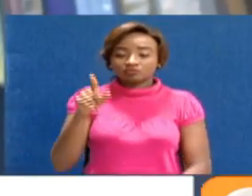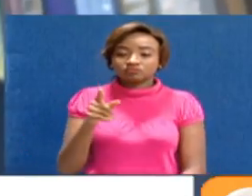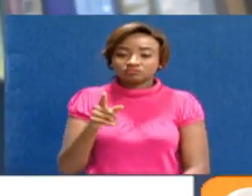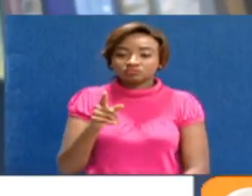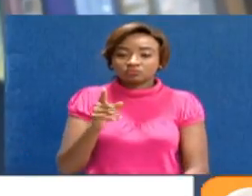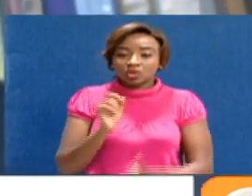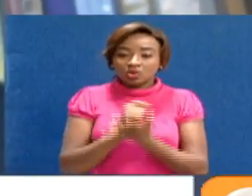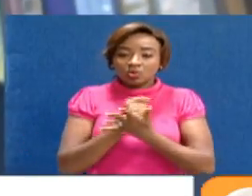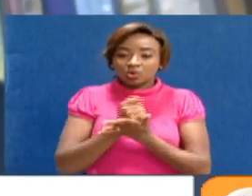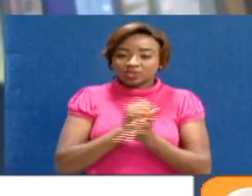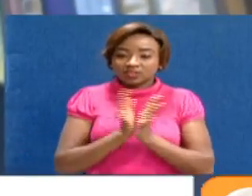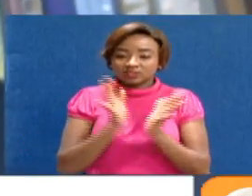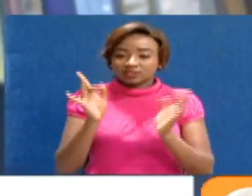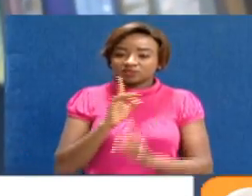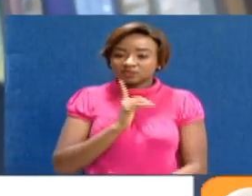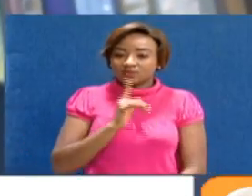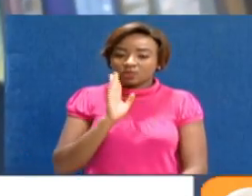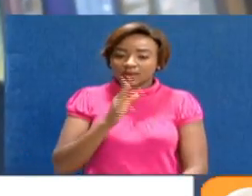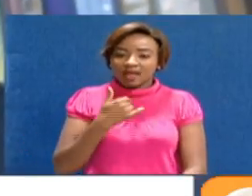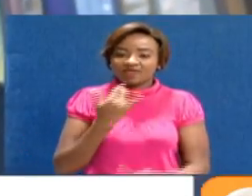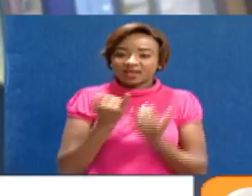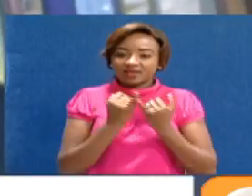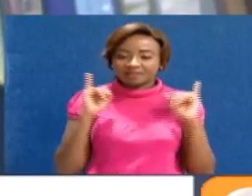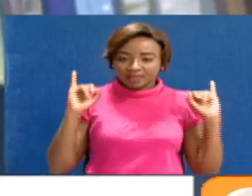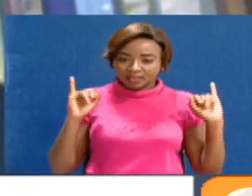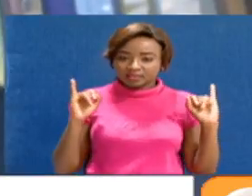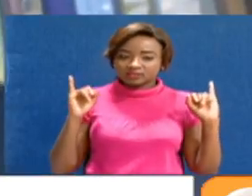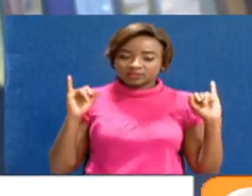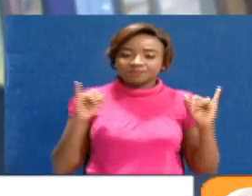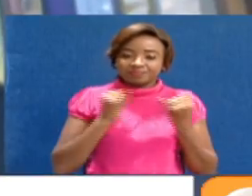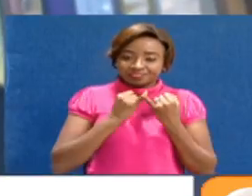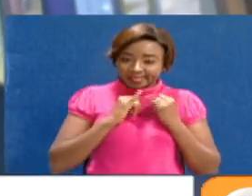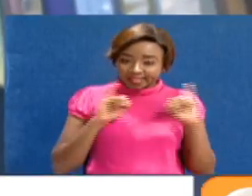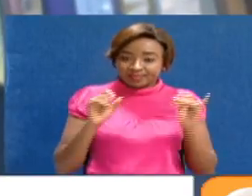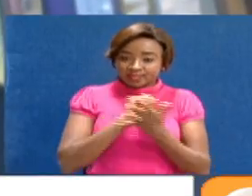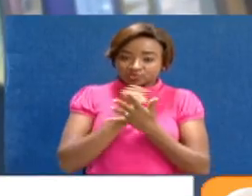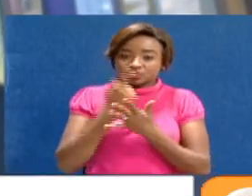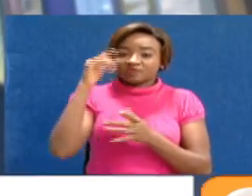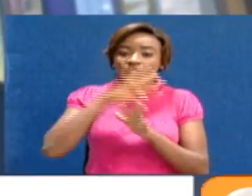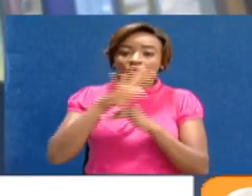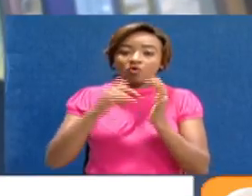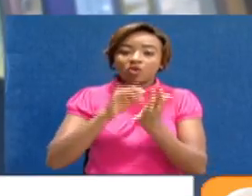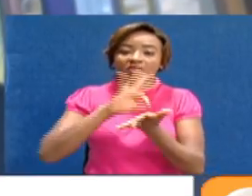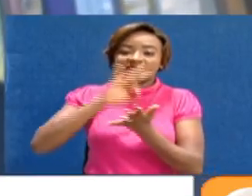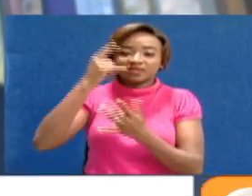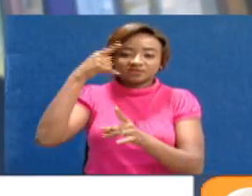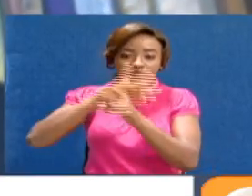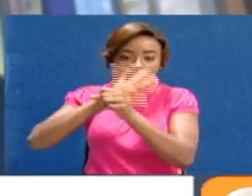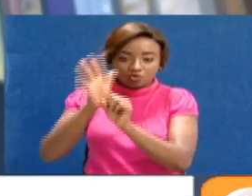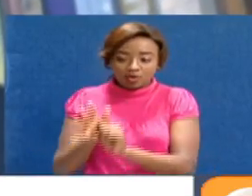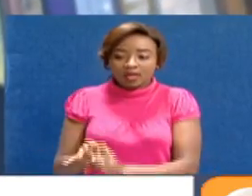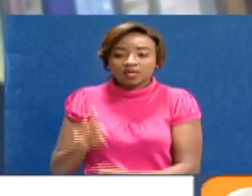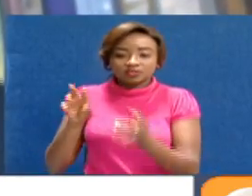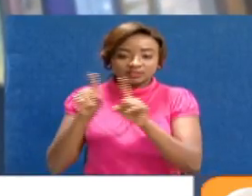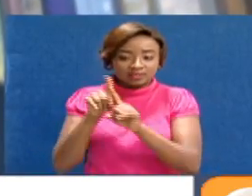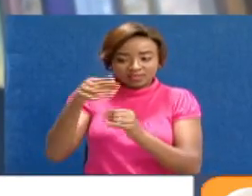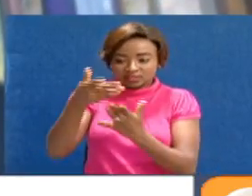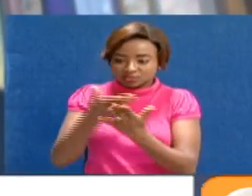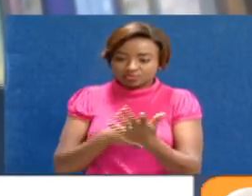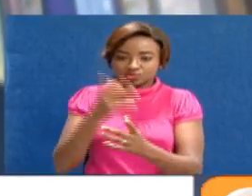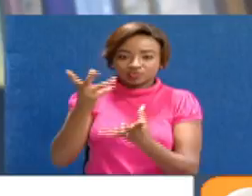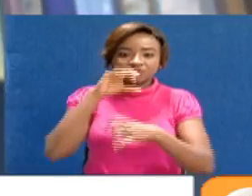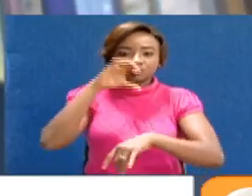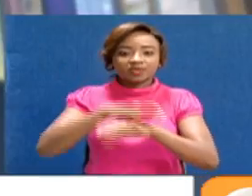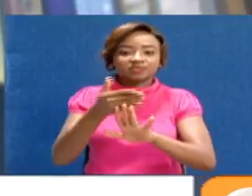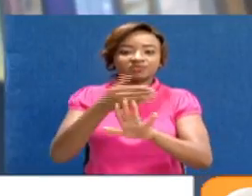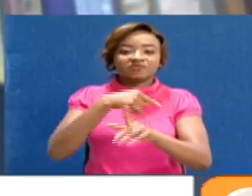giving a report of an independent audit conducted of all funds advanced for the COVID-19 response efforts. That should also come out before the